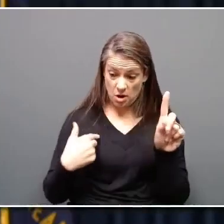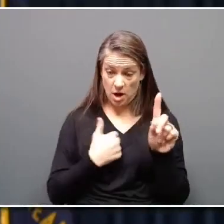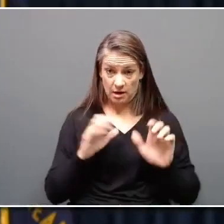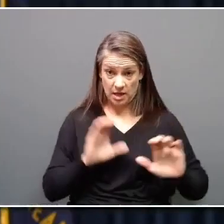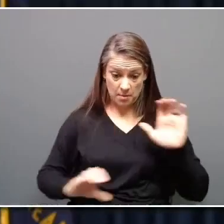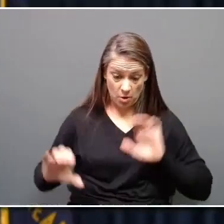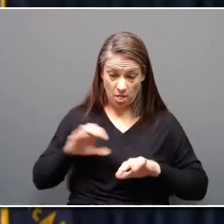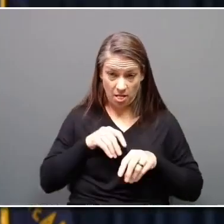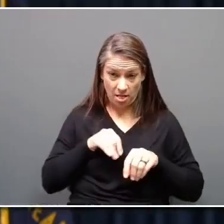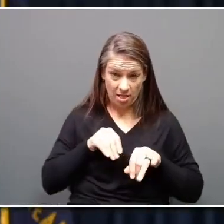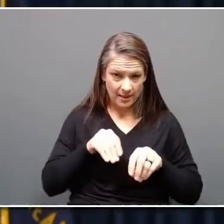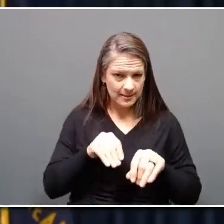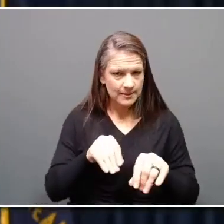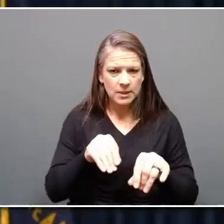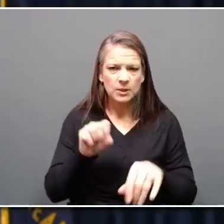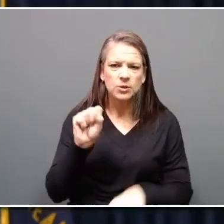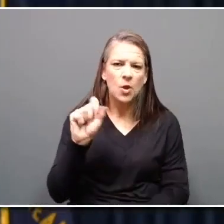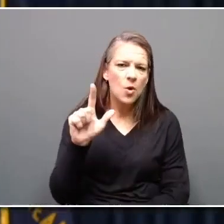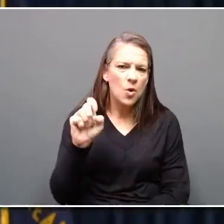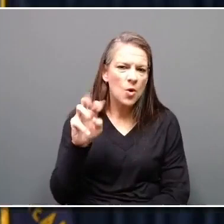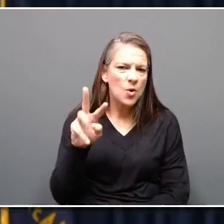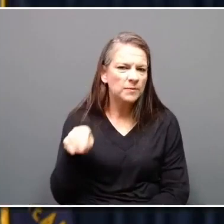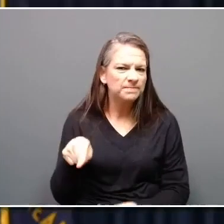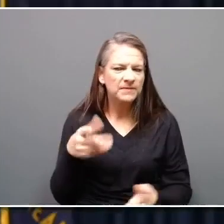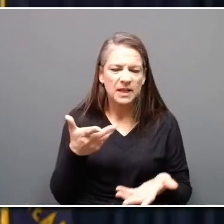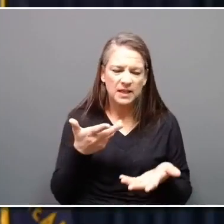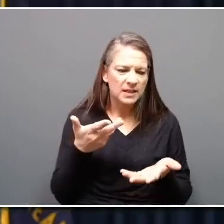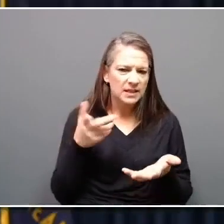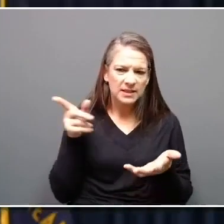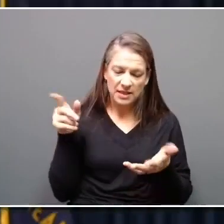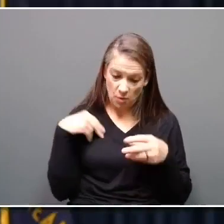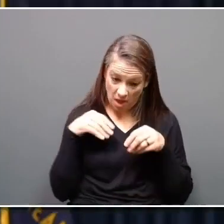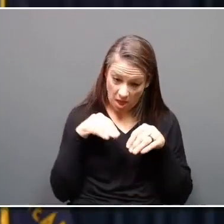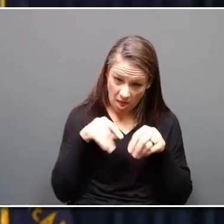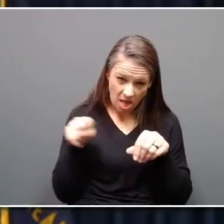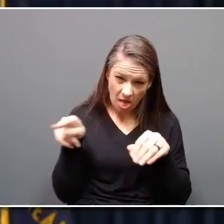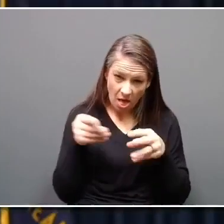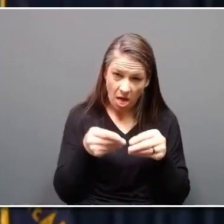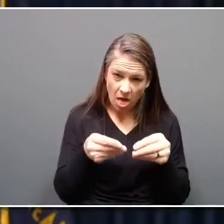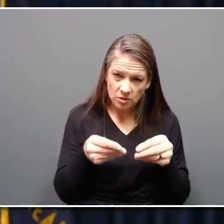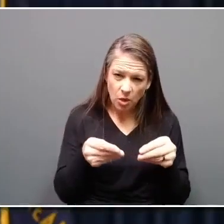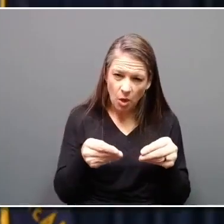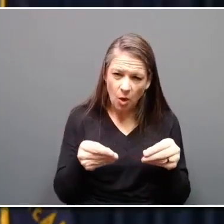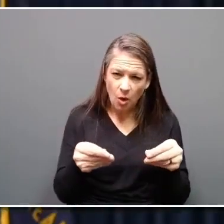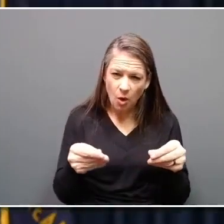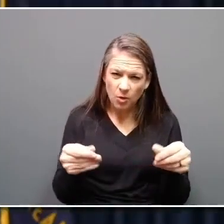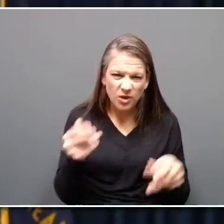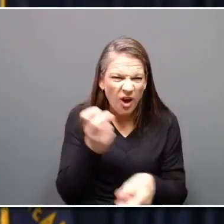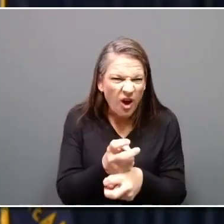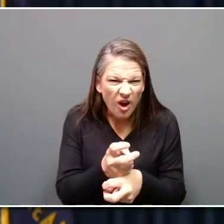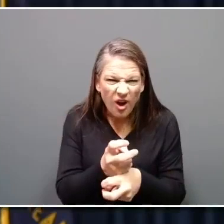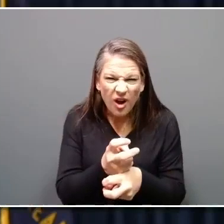as fast acting. And of course, you cannot plow ice. So the good thing is there's